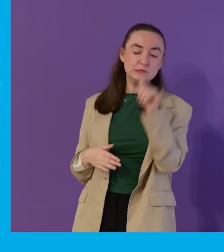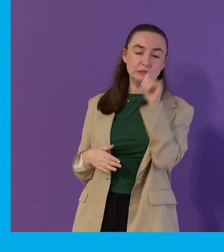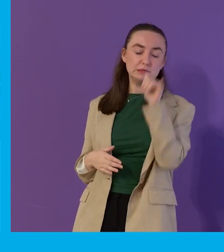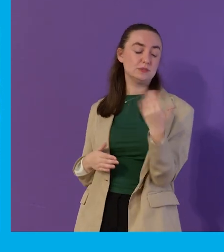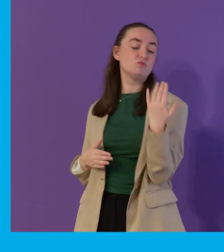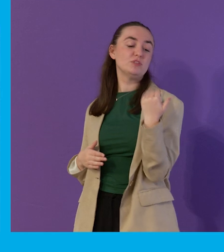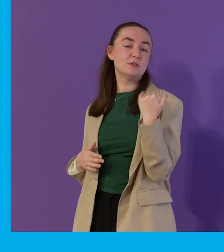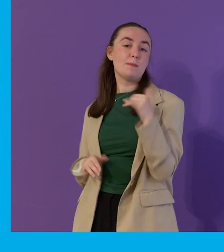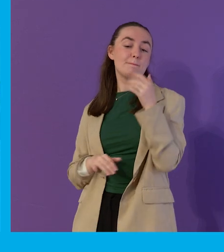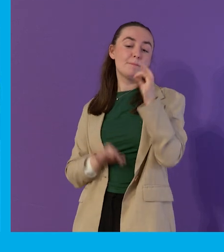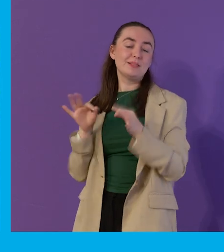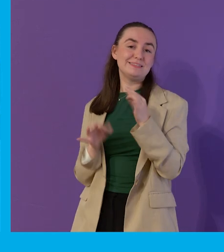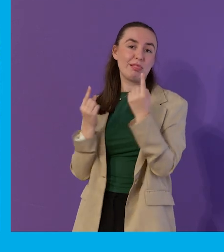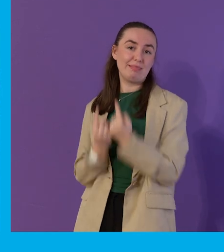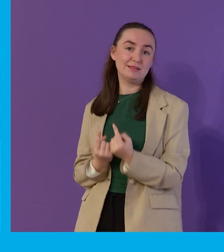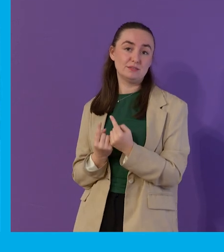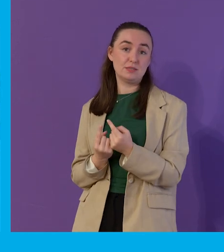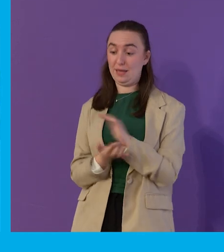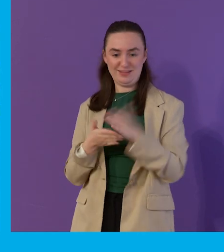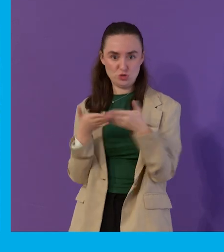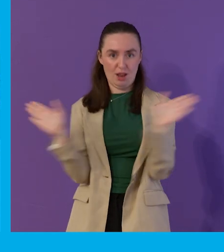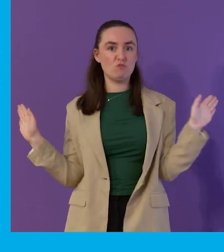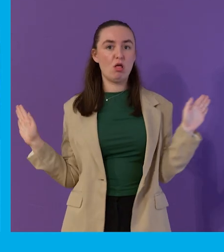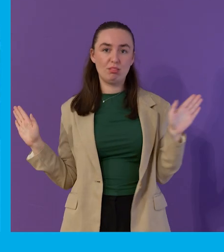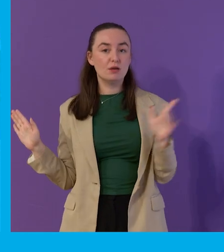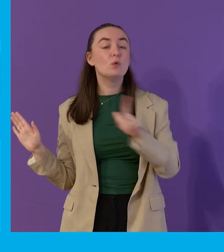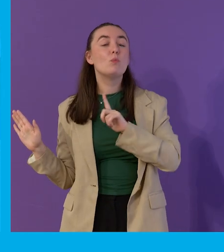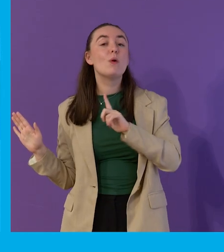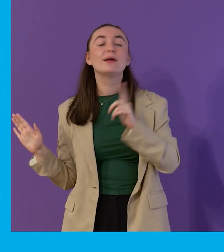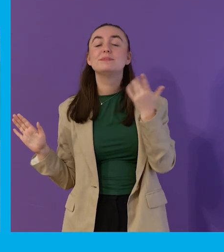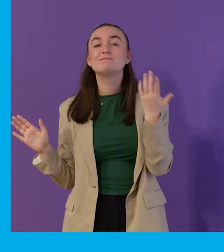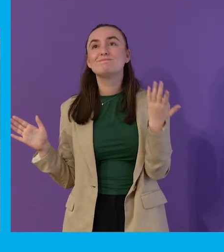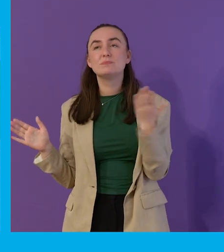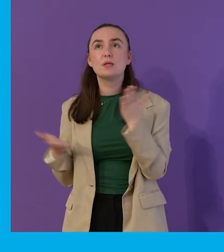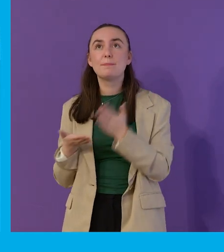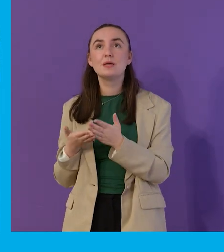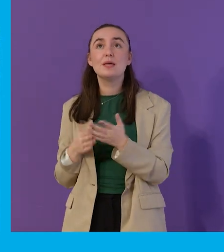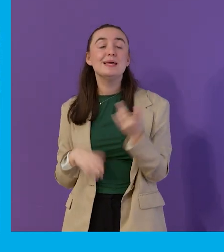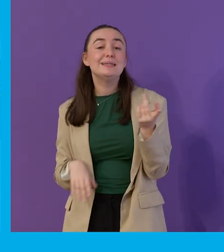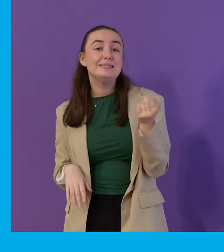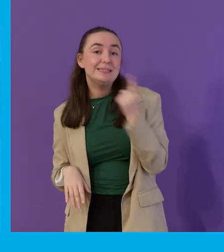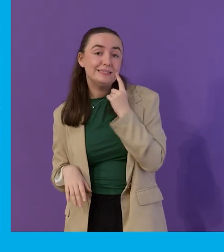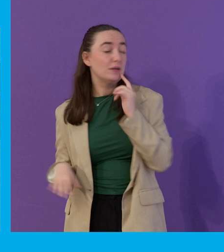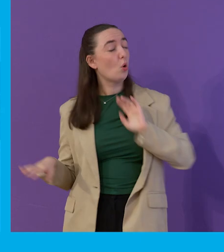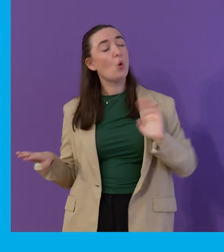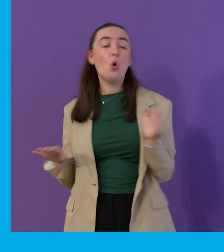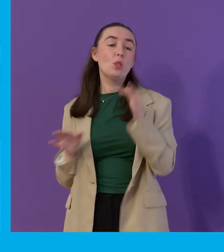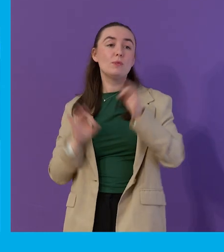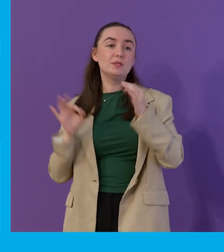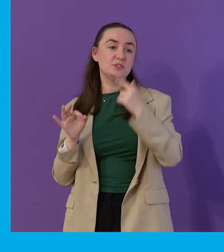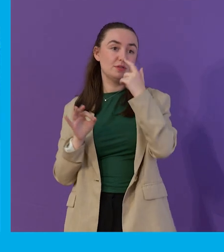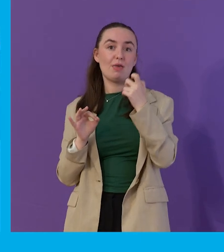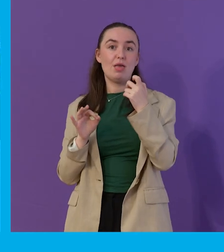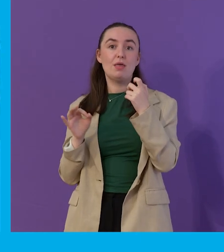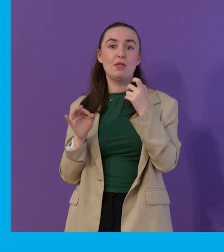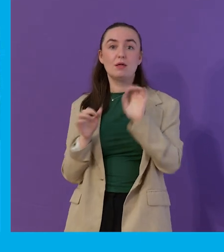that is. I don't just mean it with mayors, I mean it in general, because it's easy for elected politicians of all types to jump on that thing,